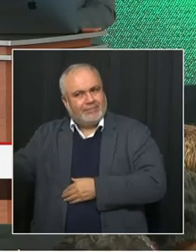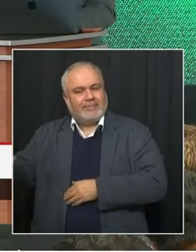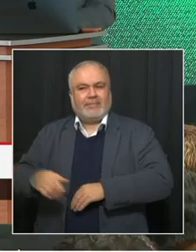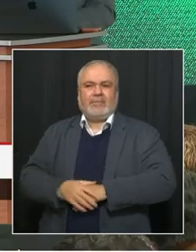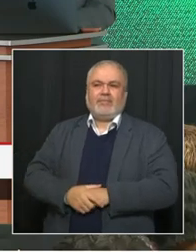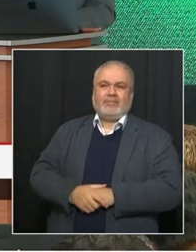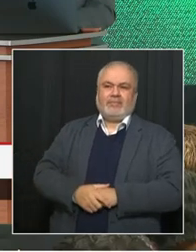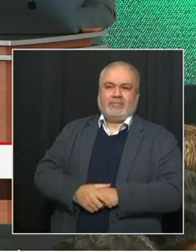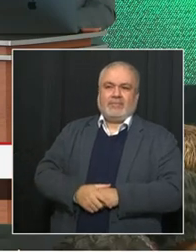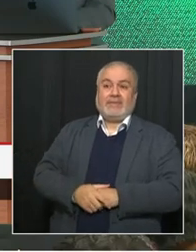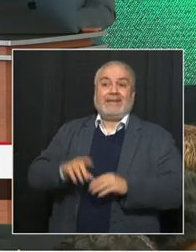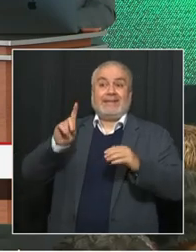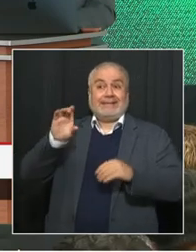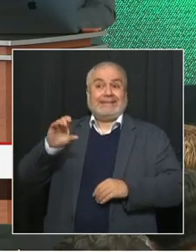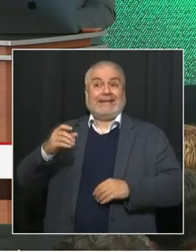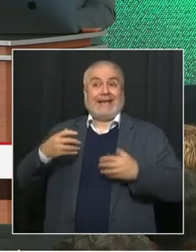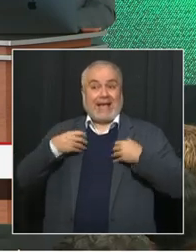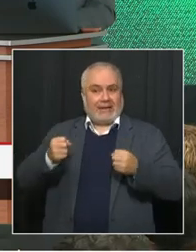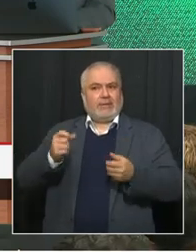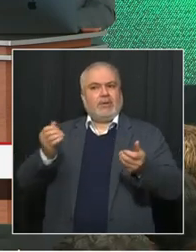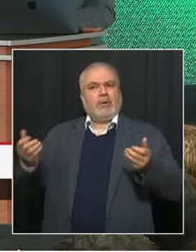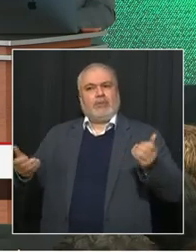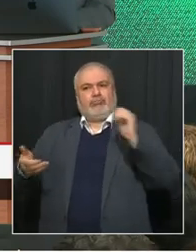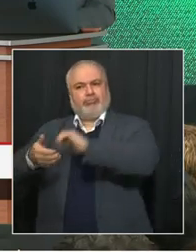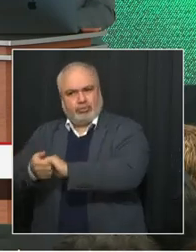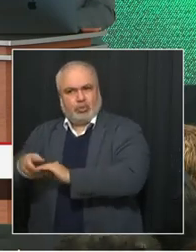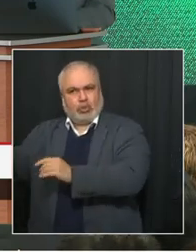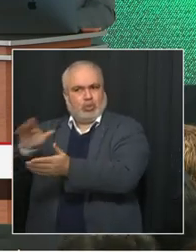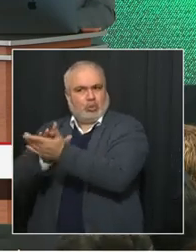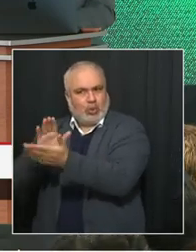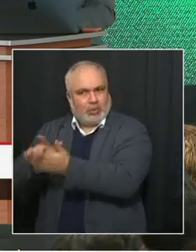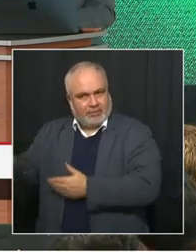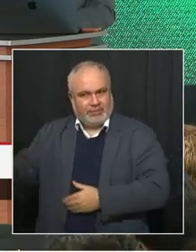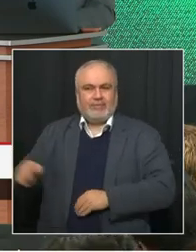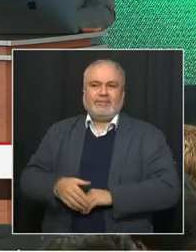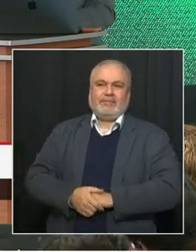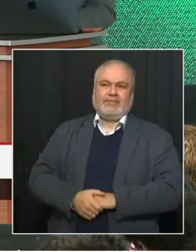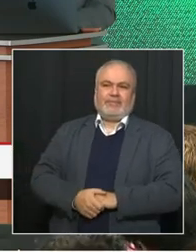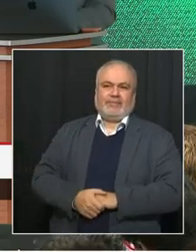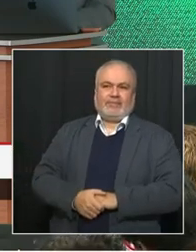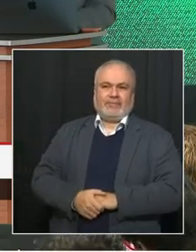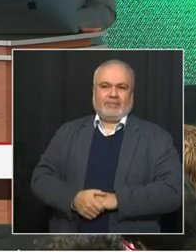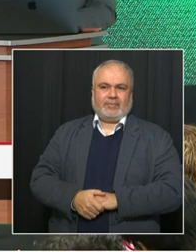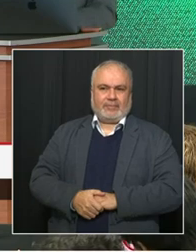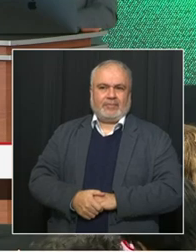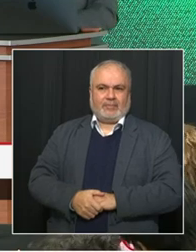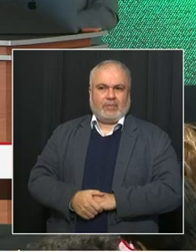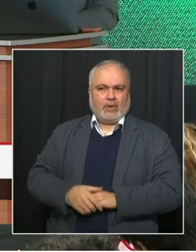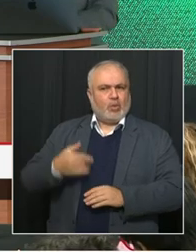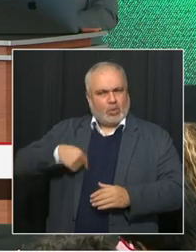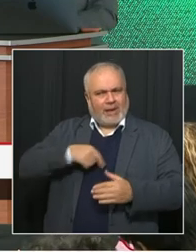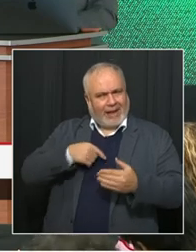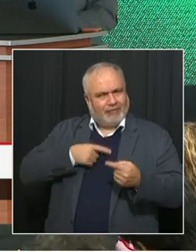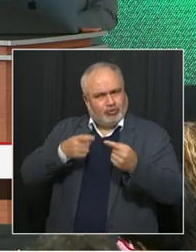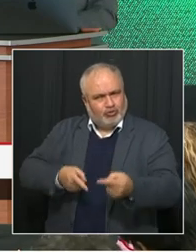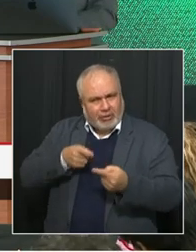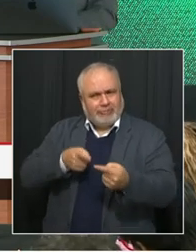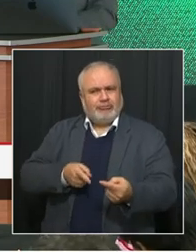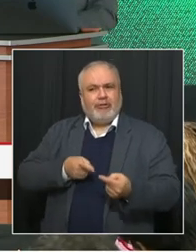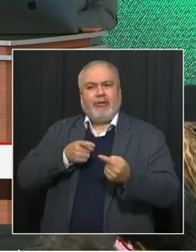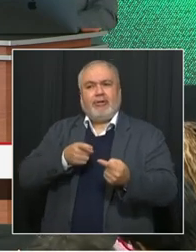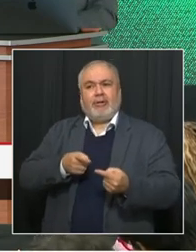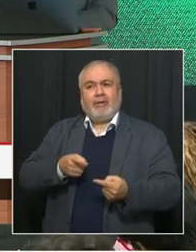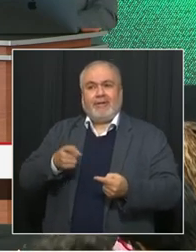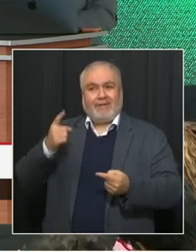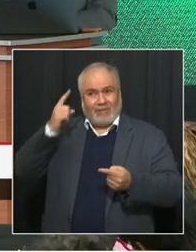of school personnel and making sure we're getting up to that. We have struggled with our commitment to get to the number